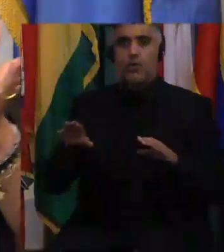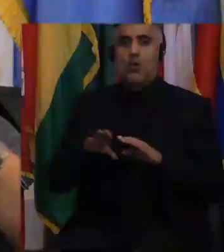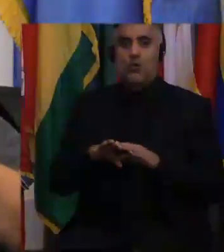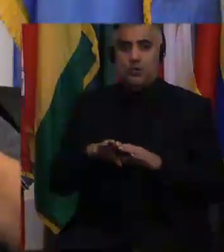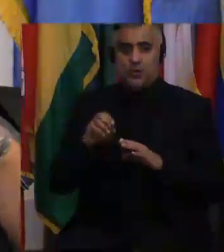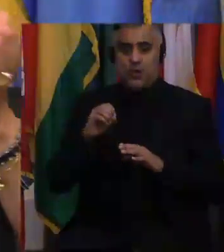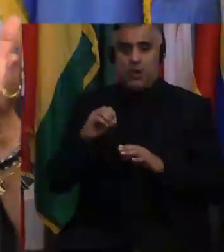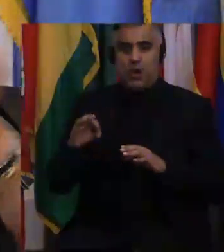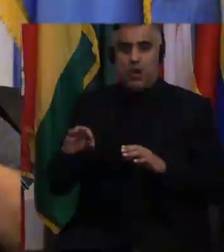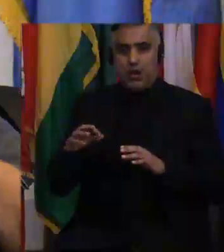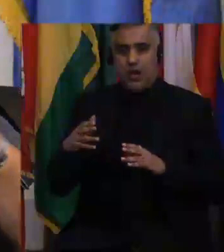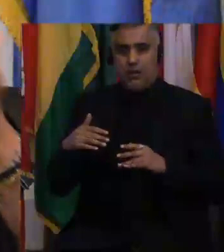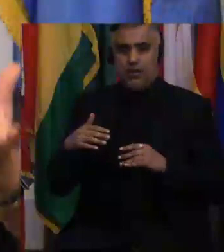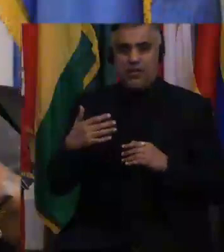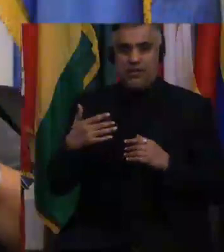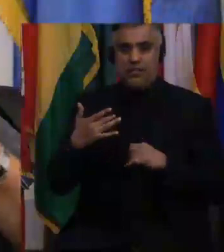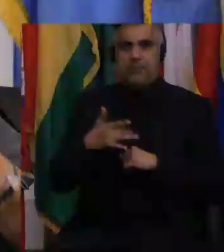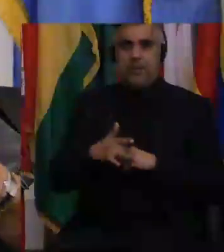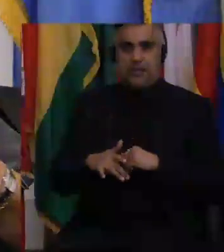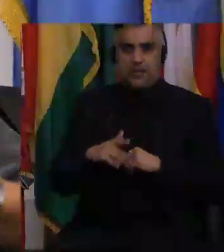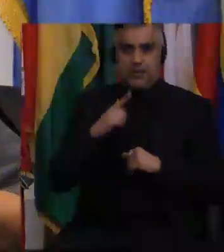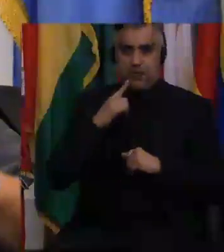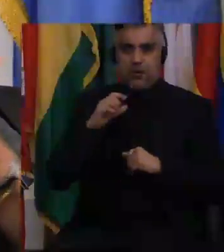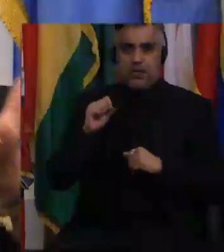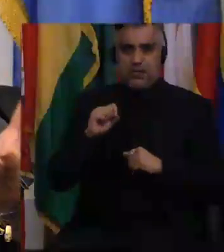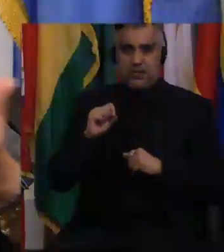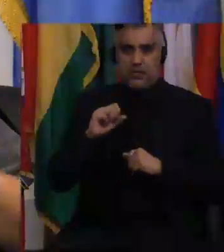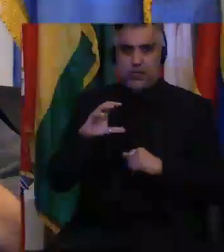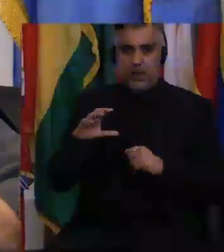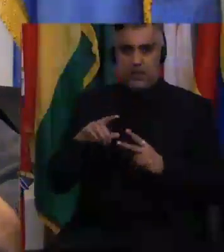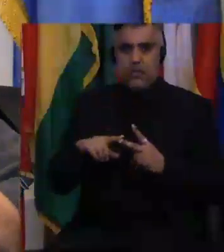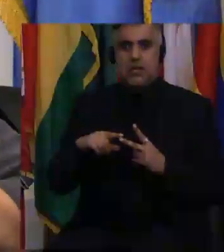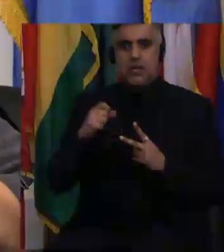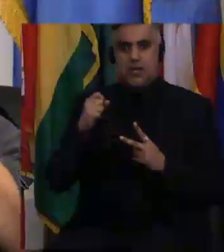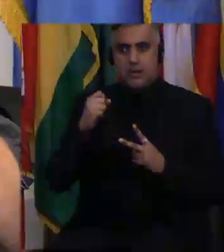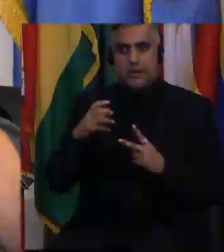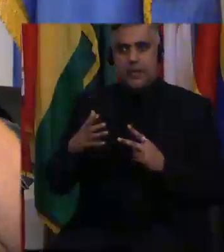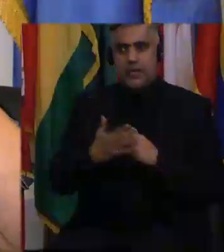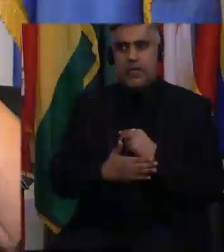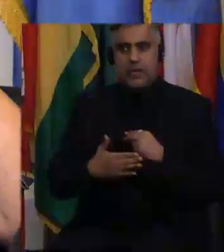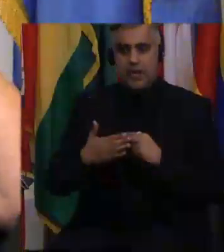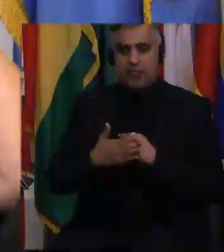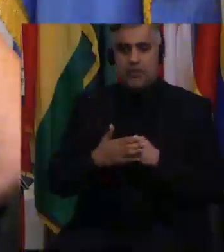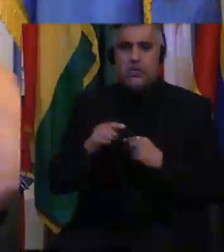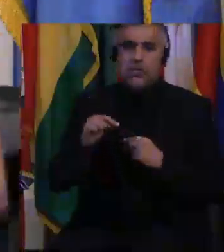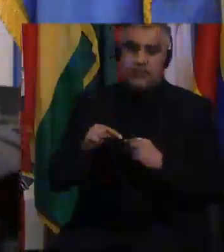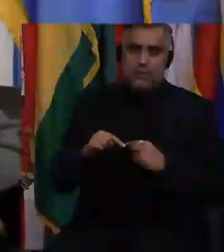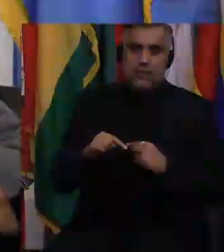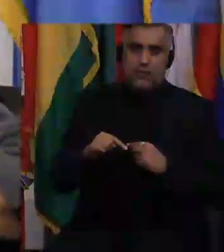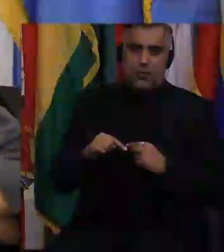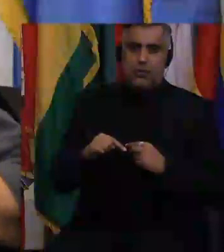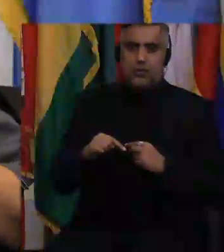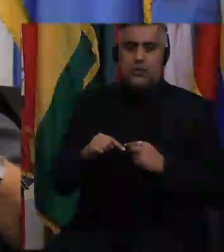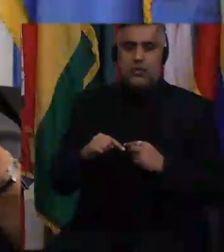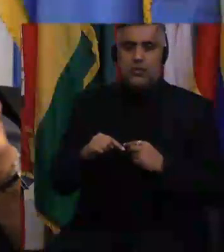the space for civil societies in many countries, this of course